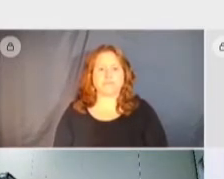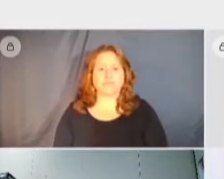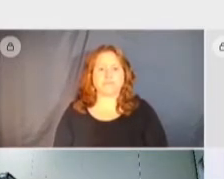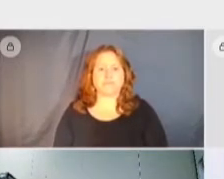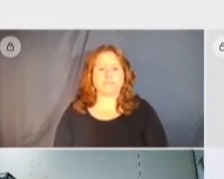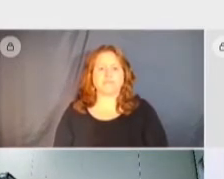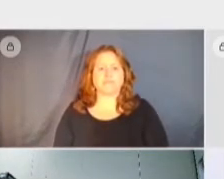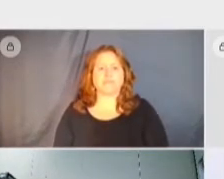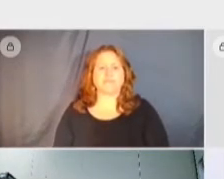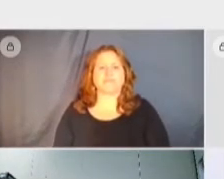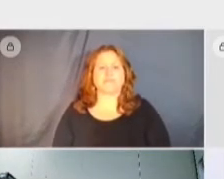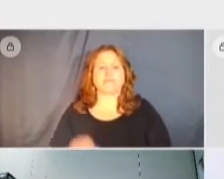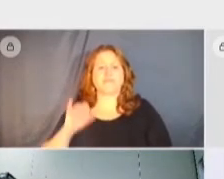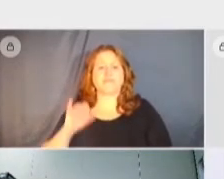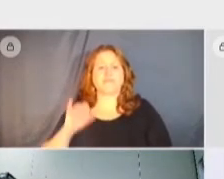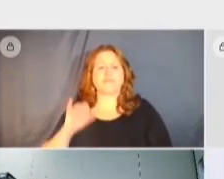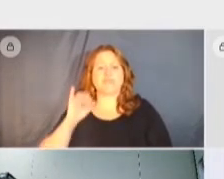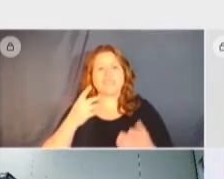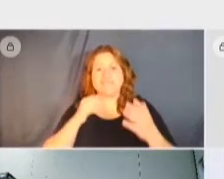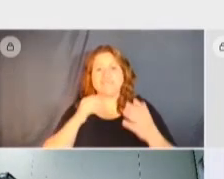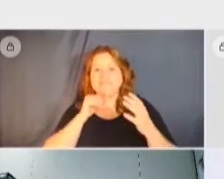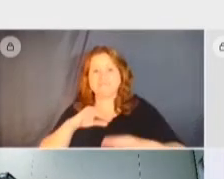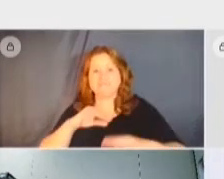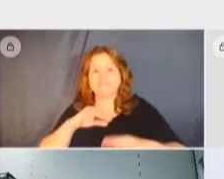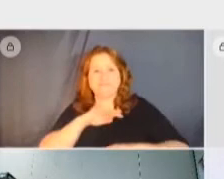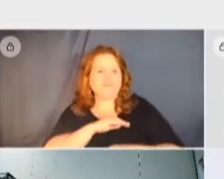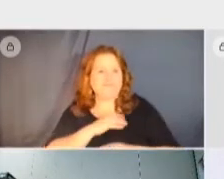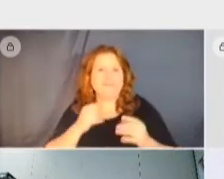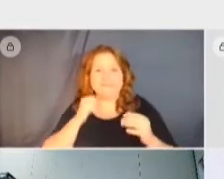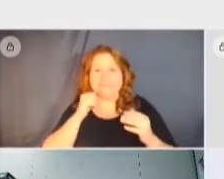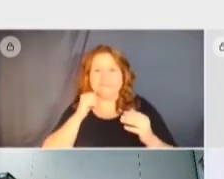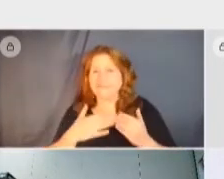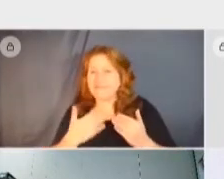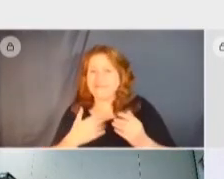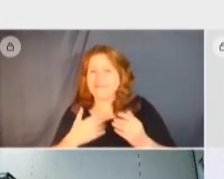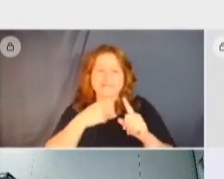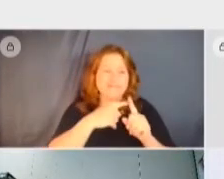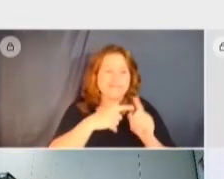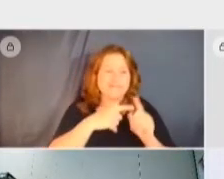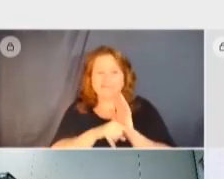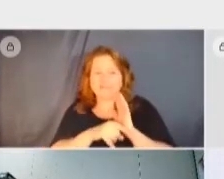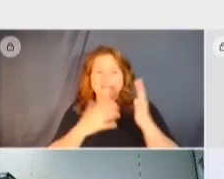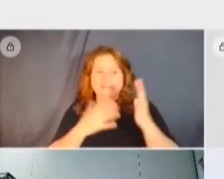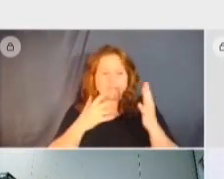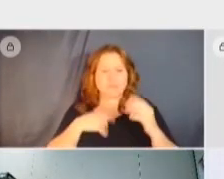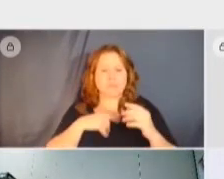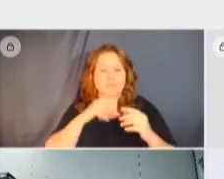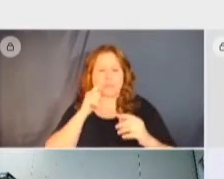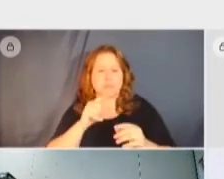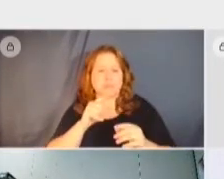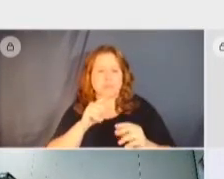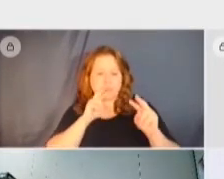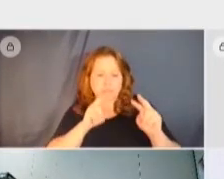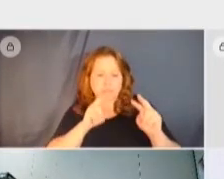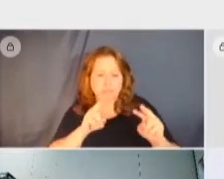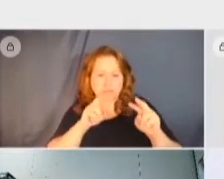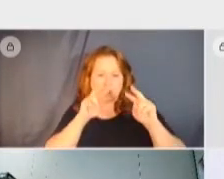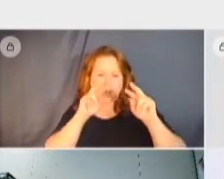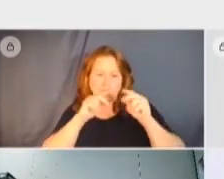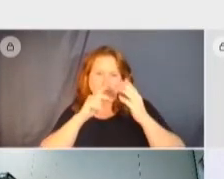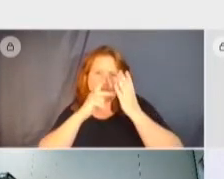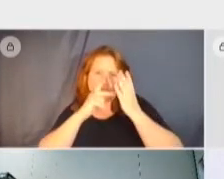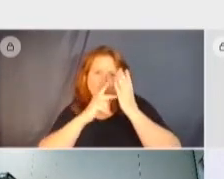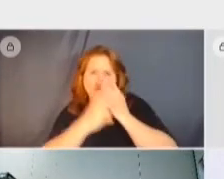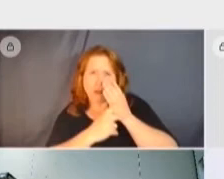the actual programmatic needs, et cetera. I think, just the easiest to describe, besides the fact that the number